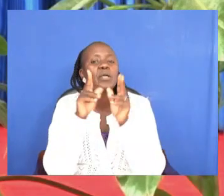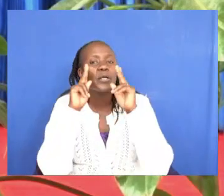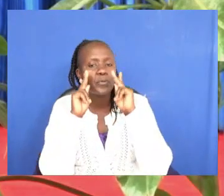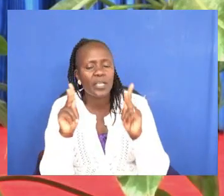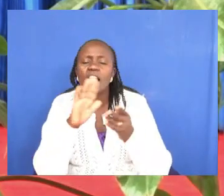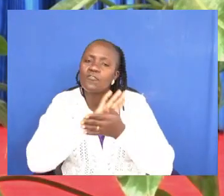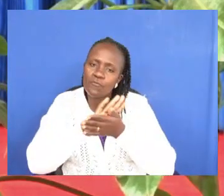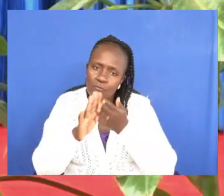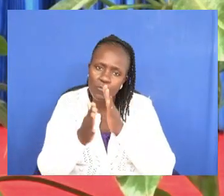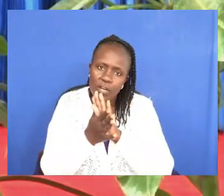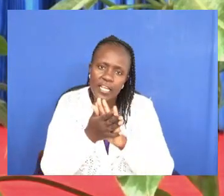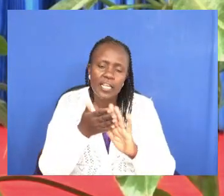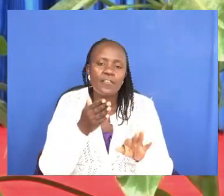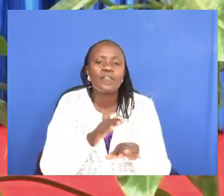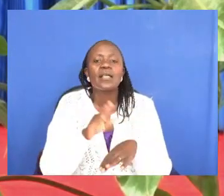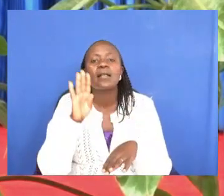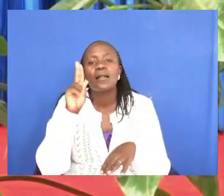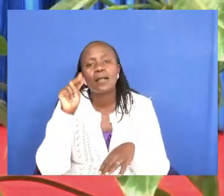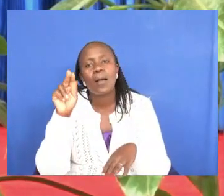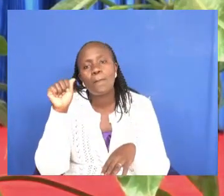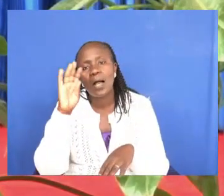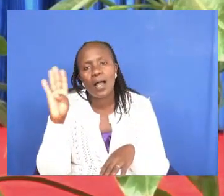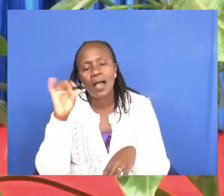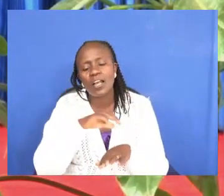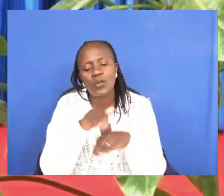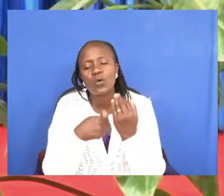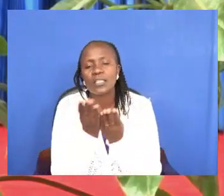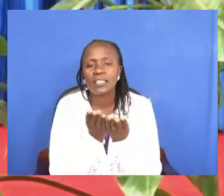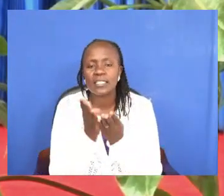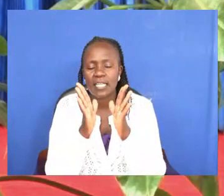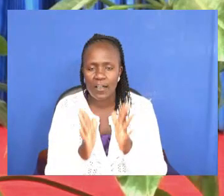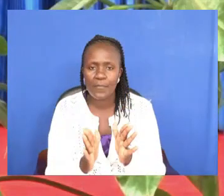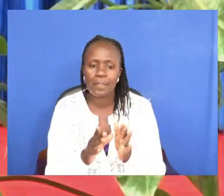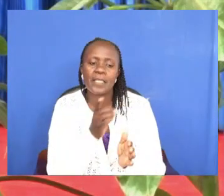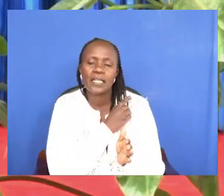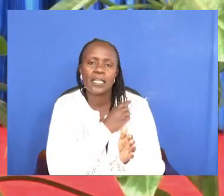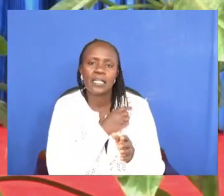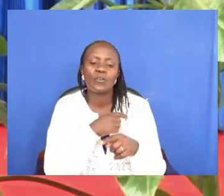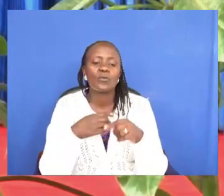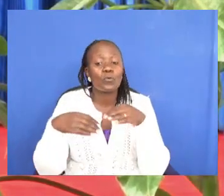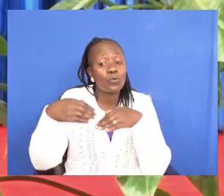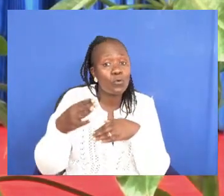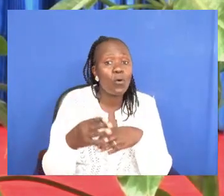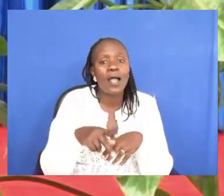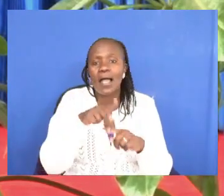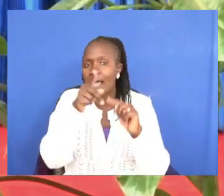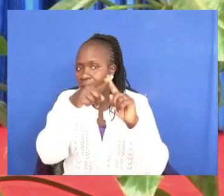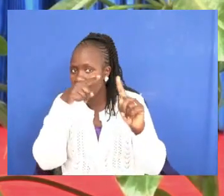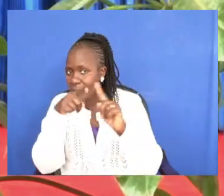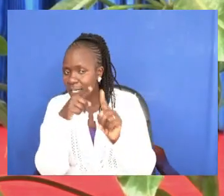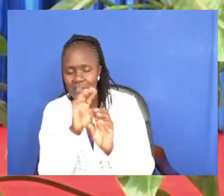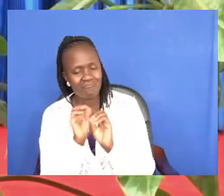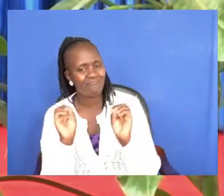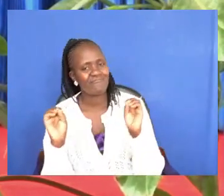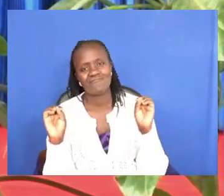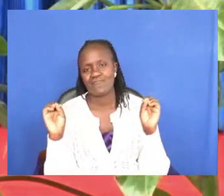and forgiving Nabal and his servants. And therefore, David did not go ahead and